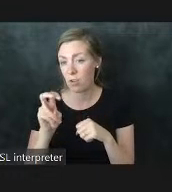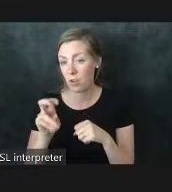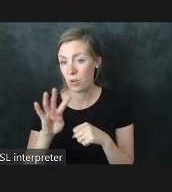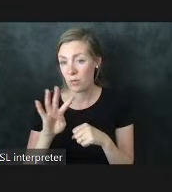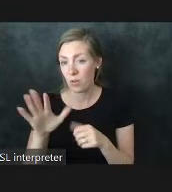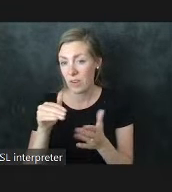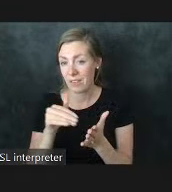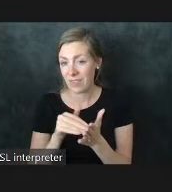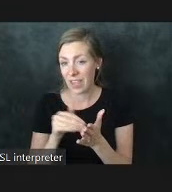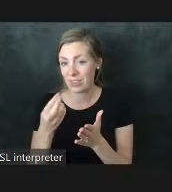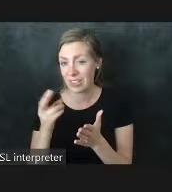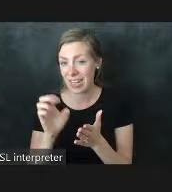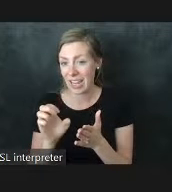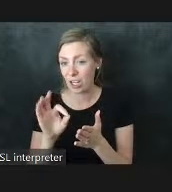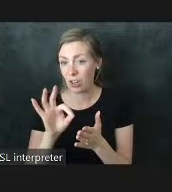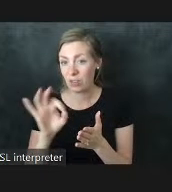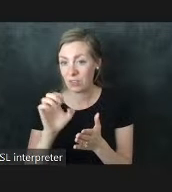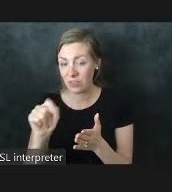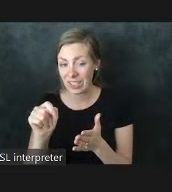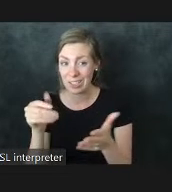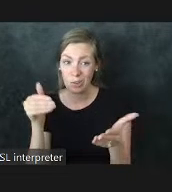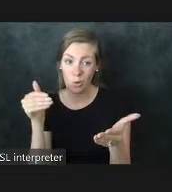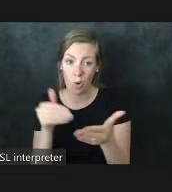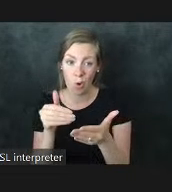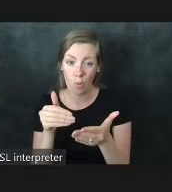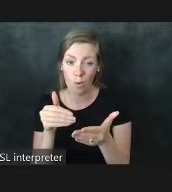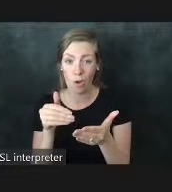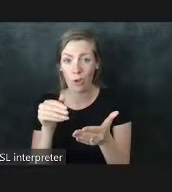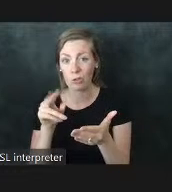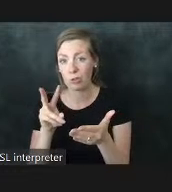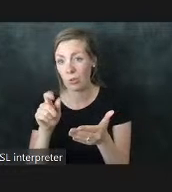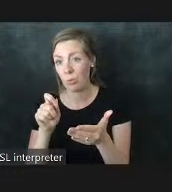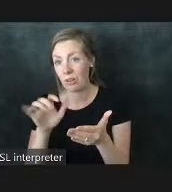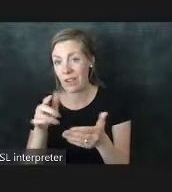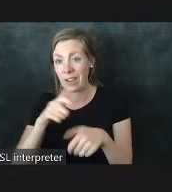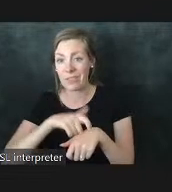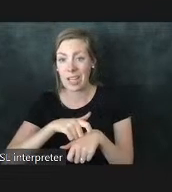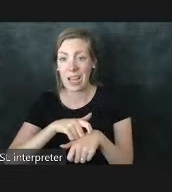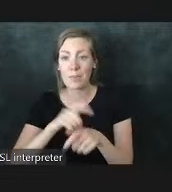área. Está probando bastante.